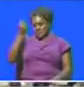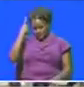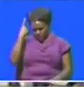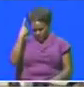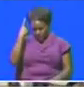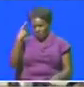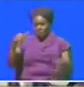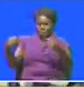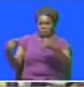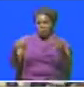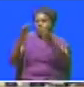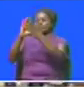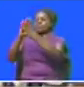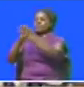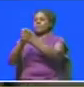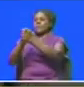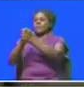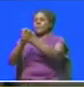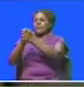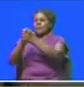their war with Jubilee was all about.